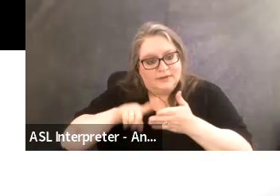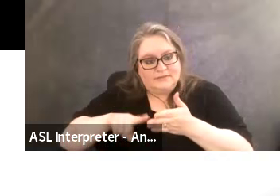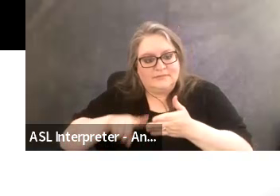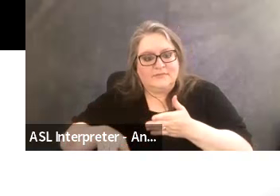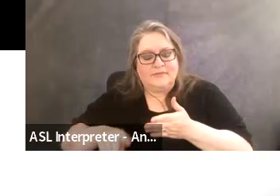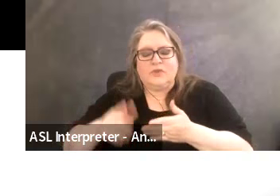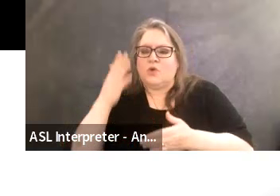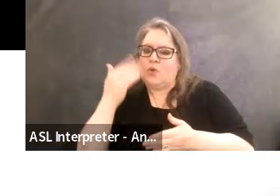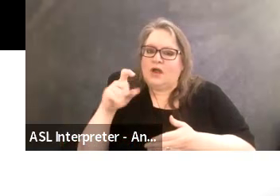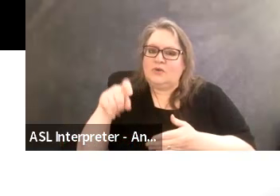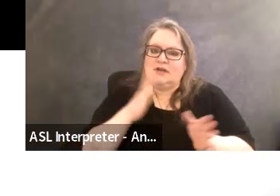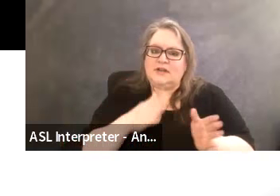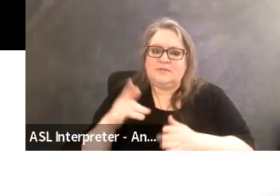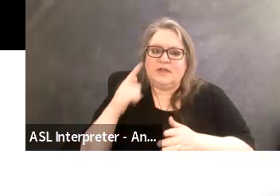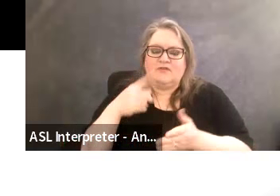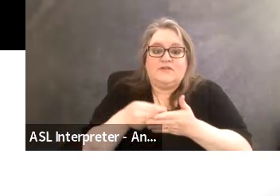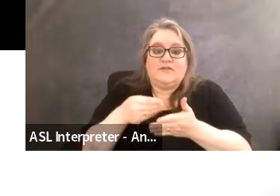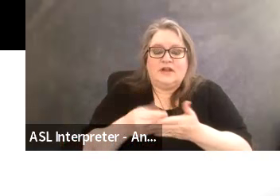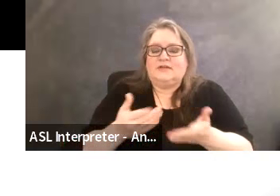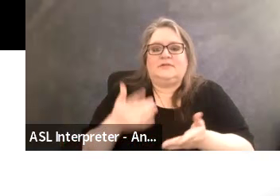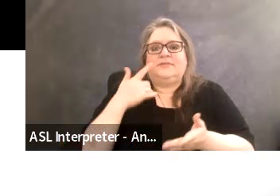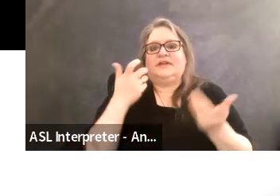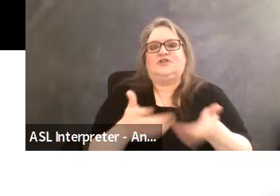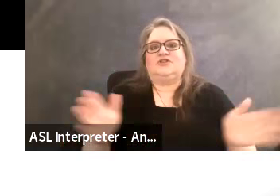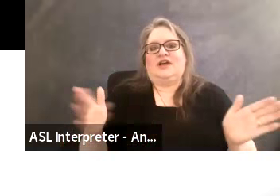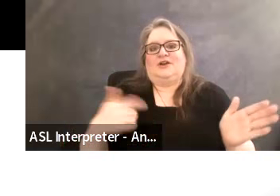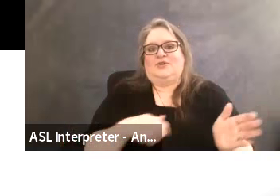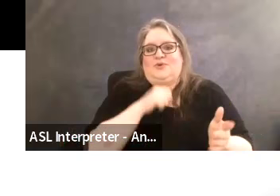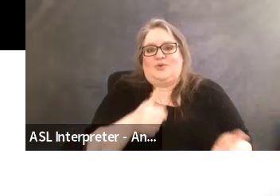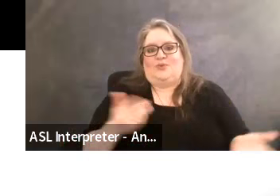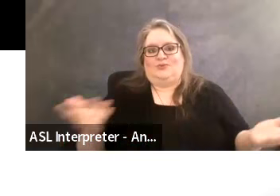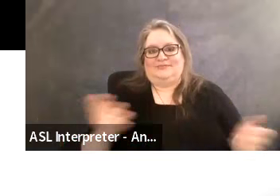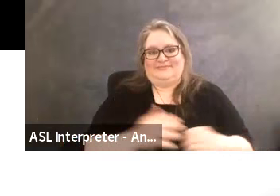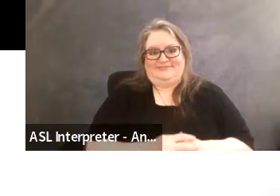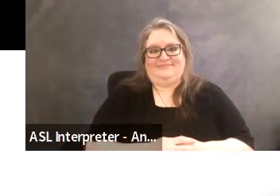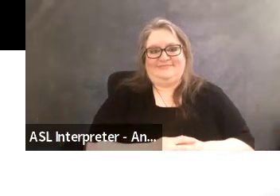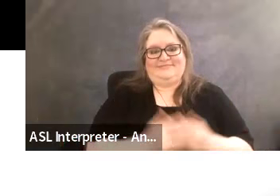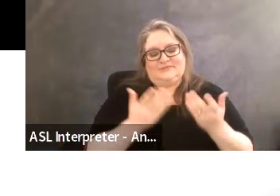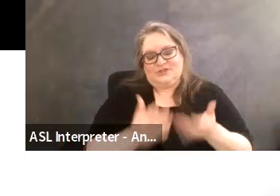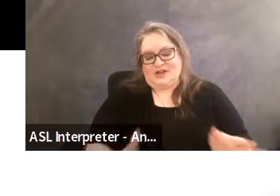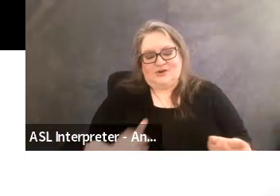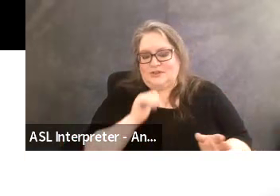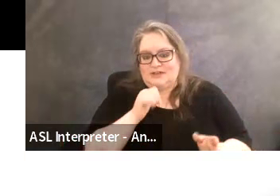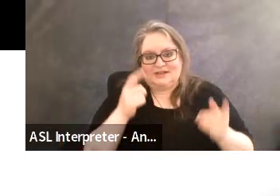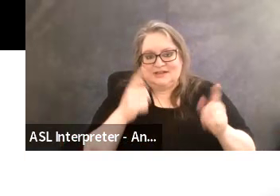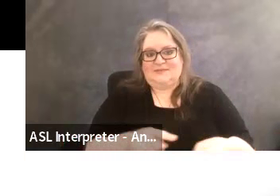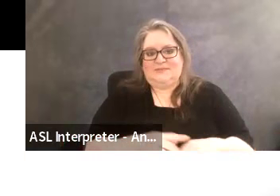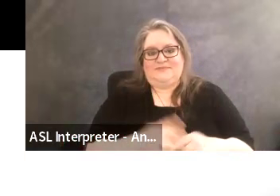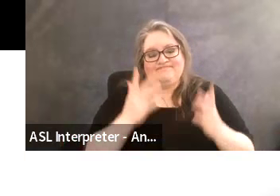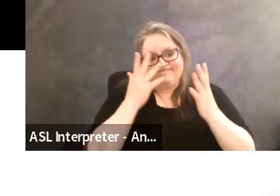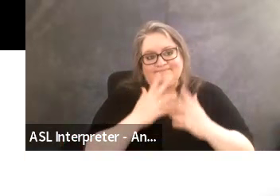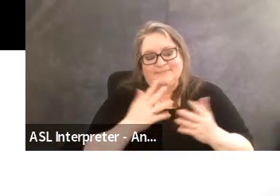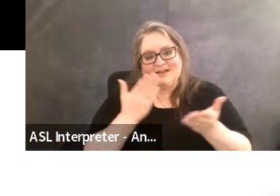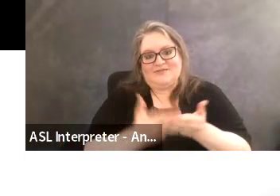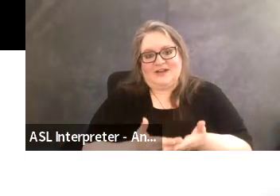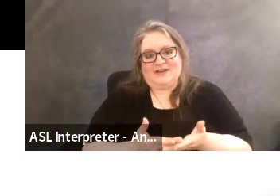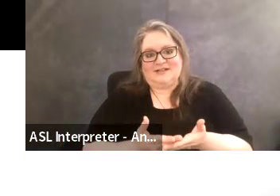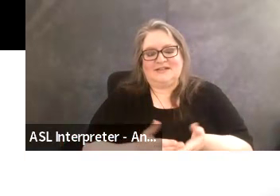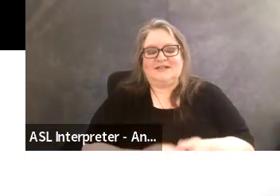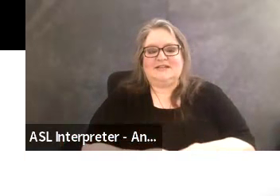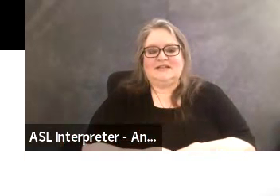Why do we need to plan for our finances? Because generally we don't. Generally we don't. It's a sad fact of